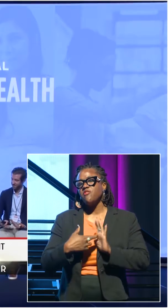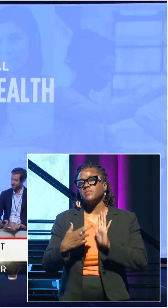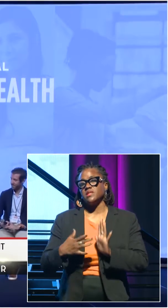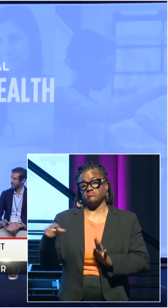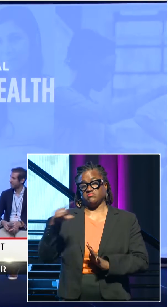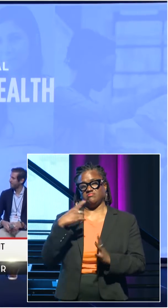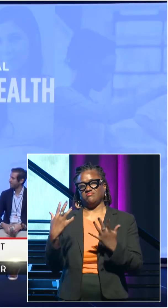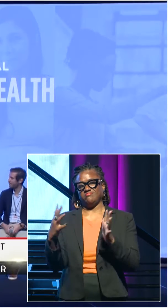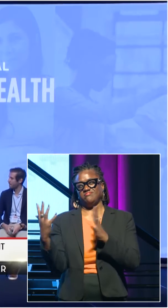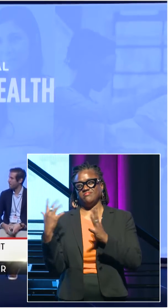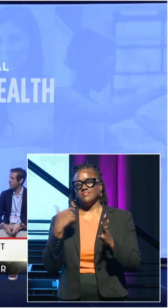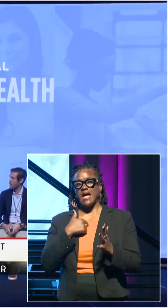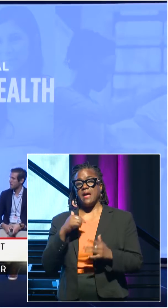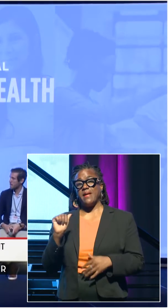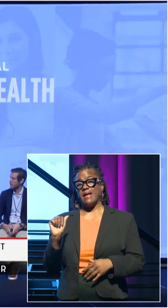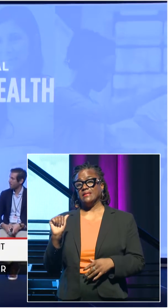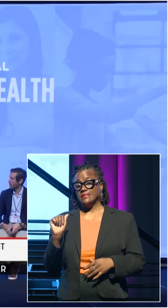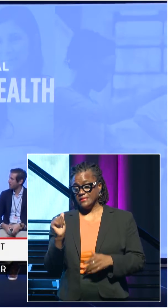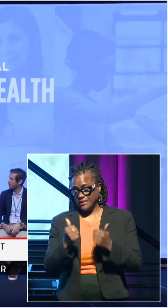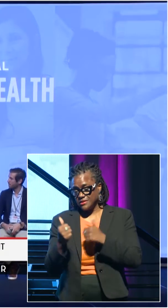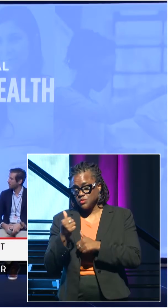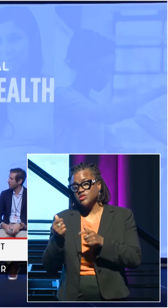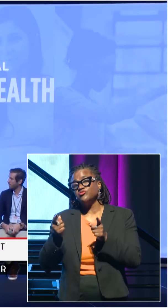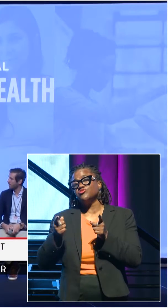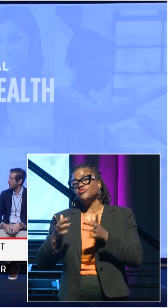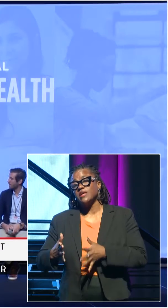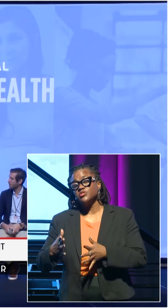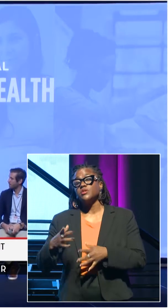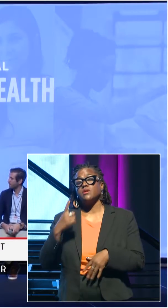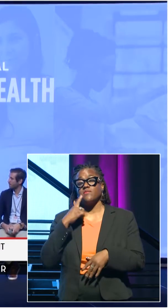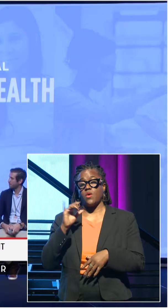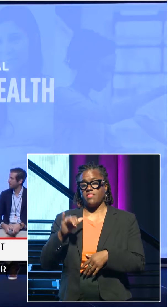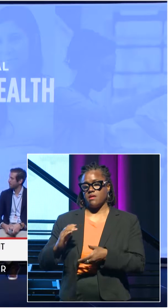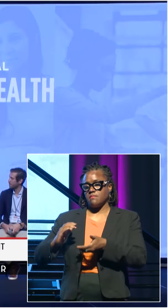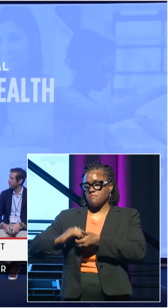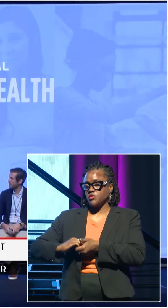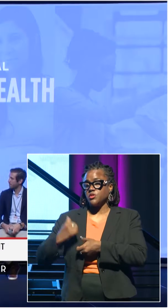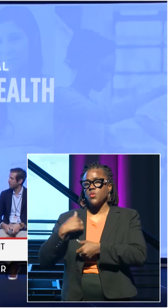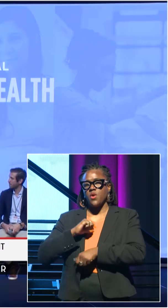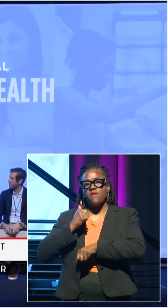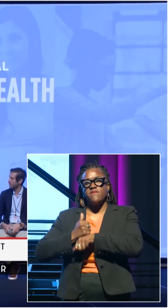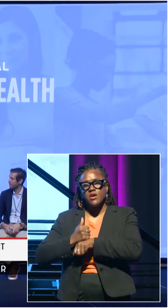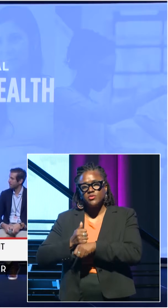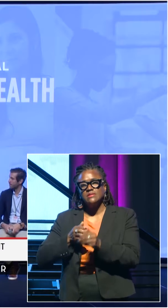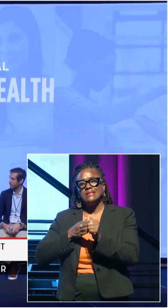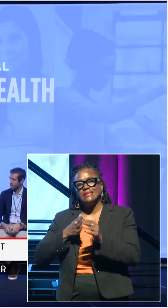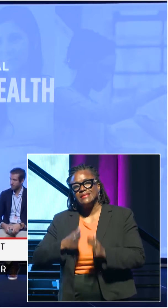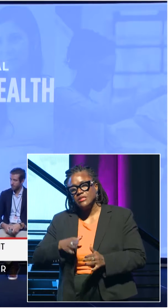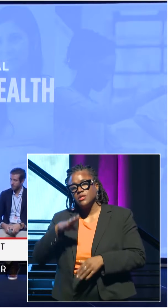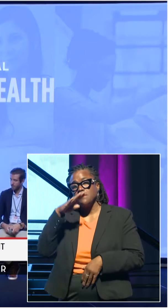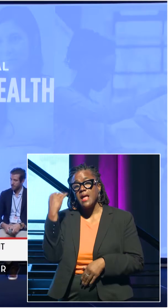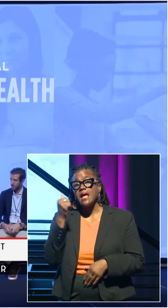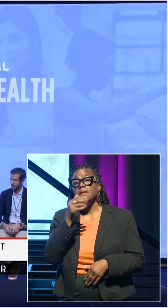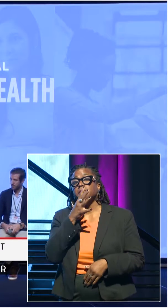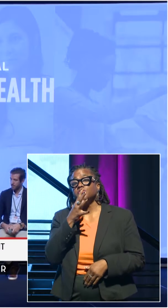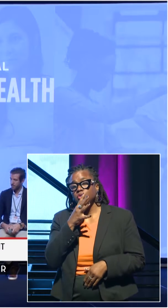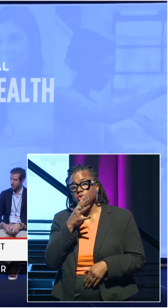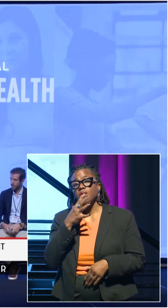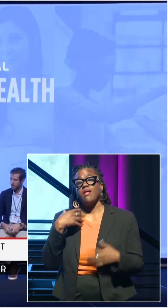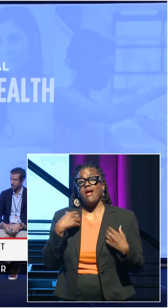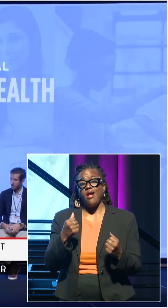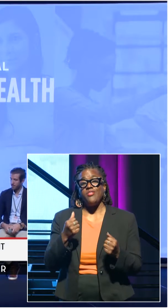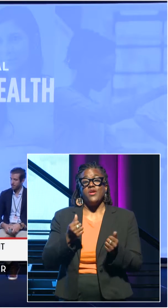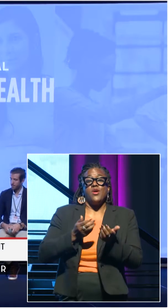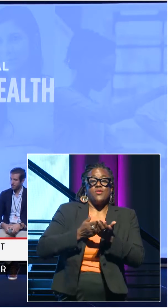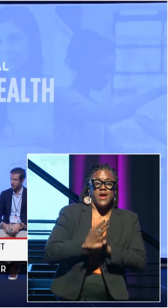Matter Alliance, I'm the Associate Director of Workforce Development and Partnerships. We are the founders and leaders of the Black Maternal Health Rights and Justice